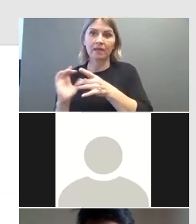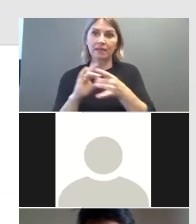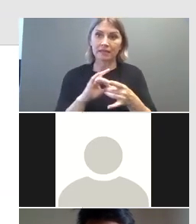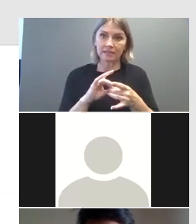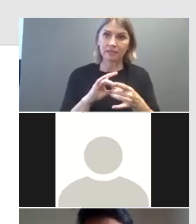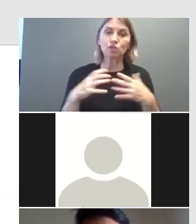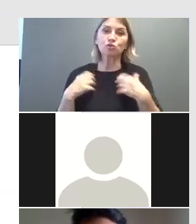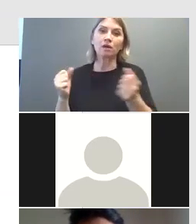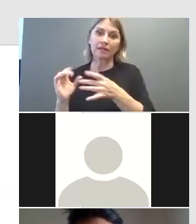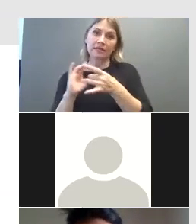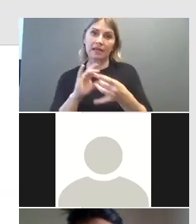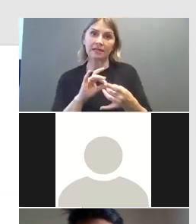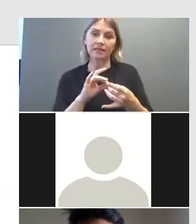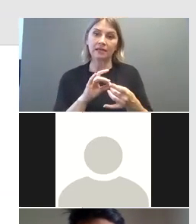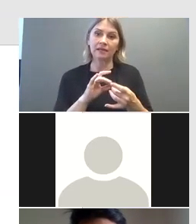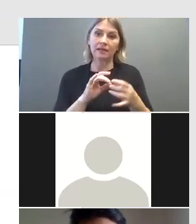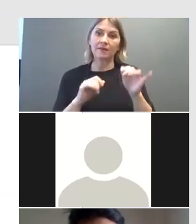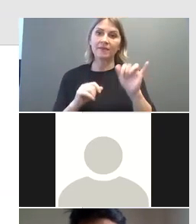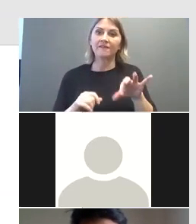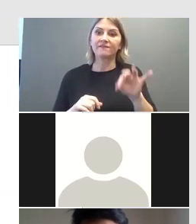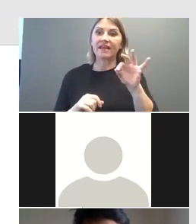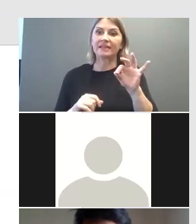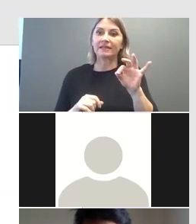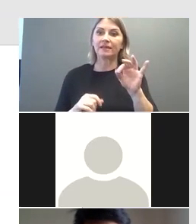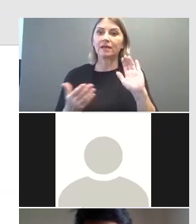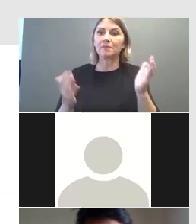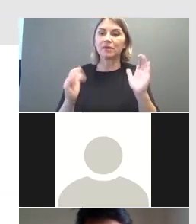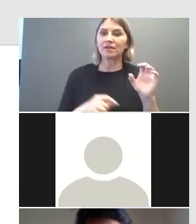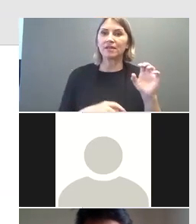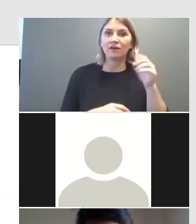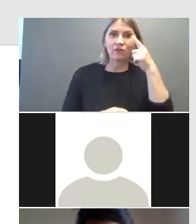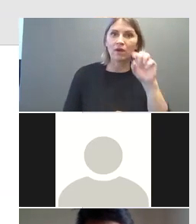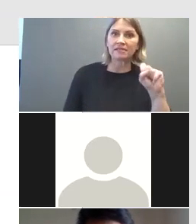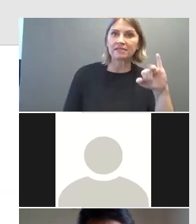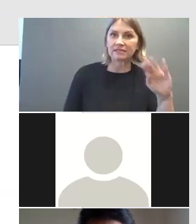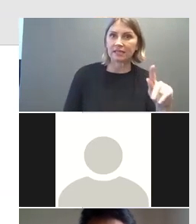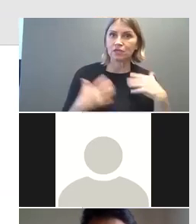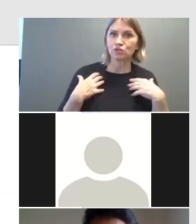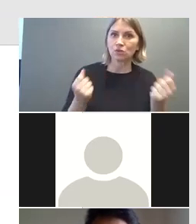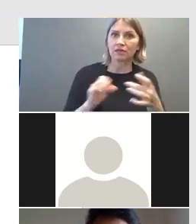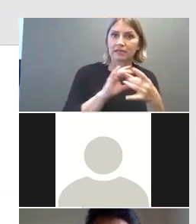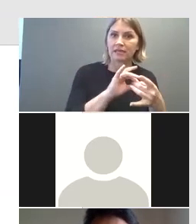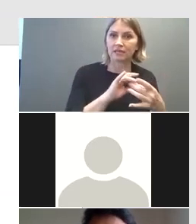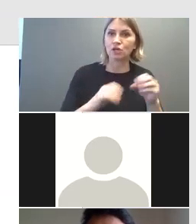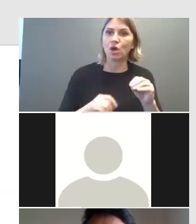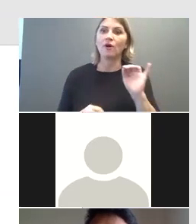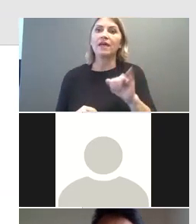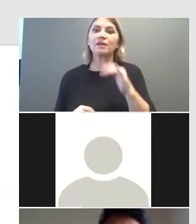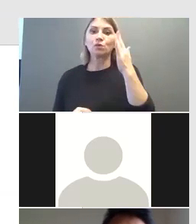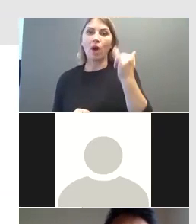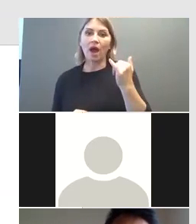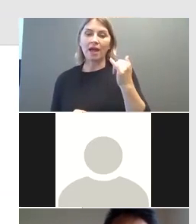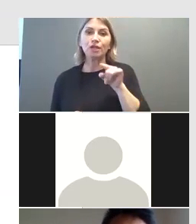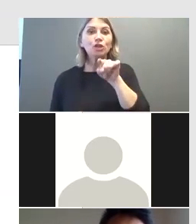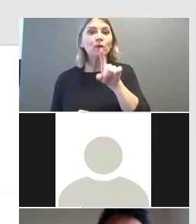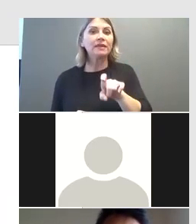strongly connected component than finding a node in the sink strongly connected component, right? So that is why we would